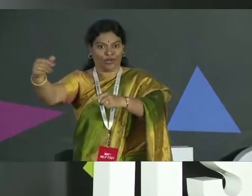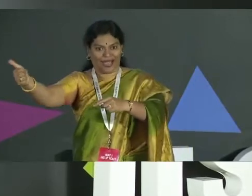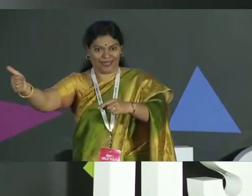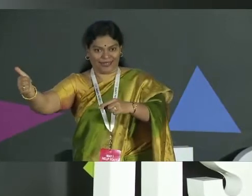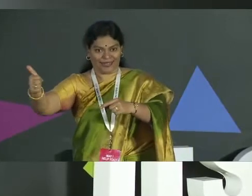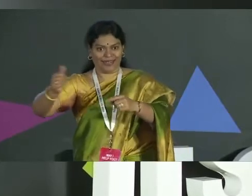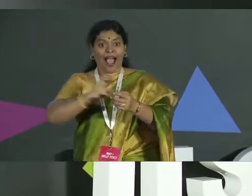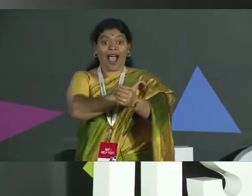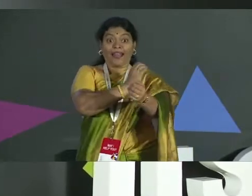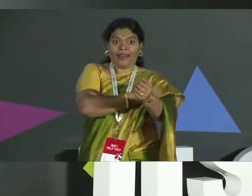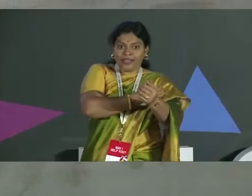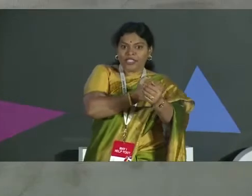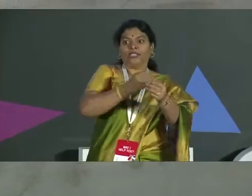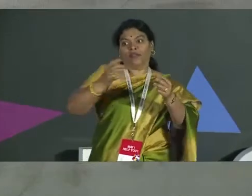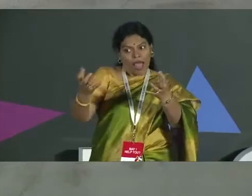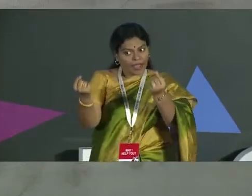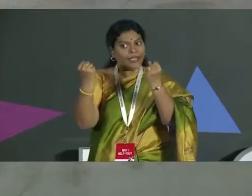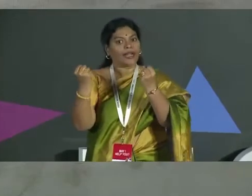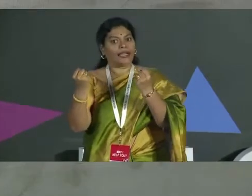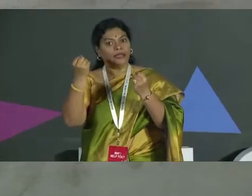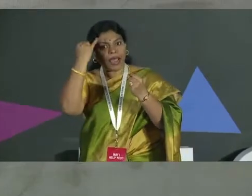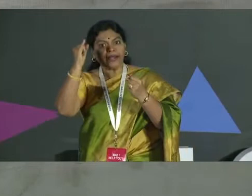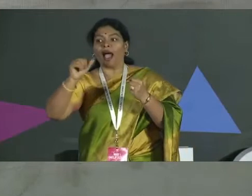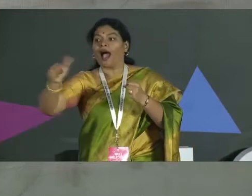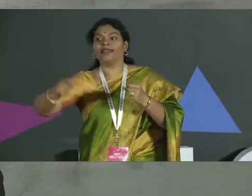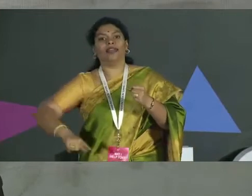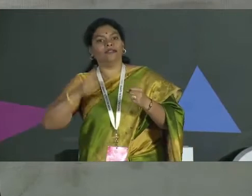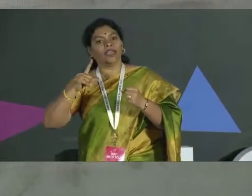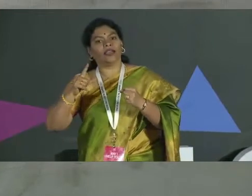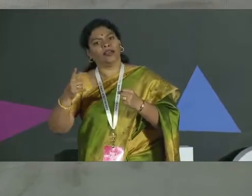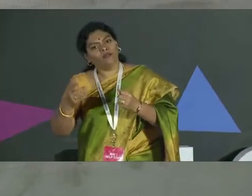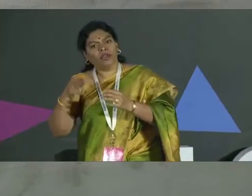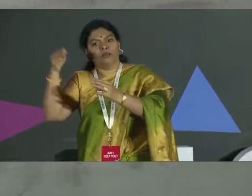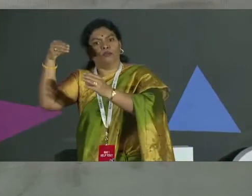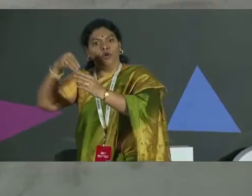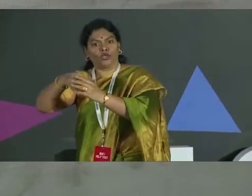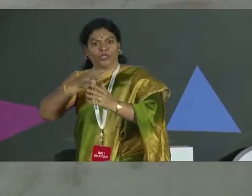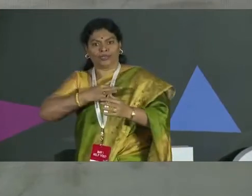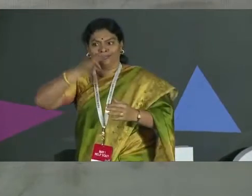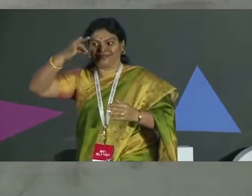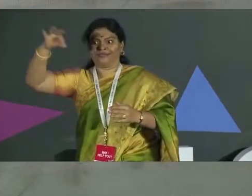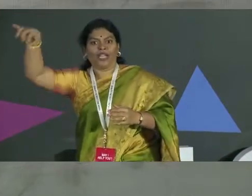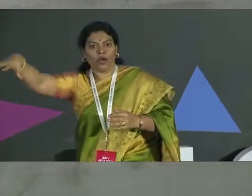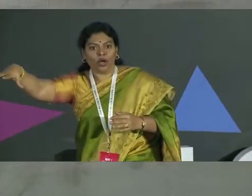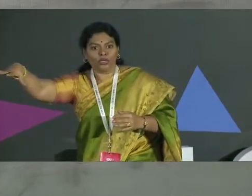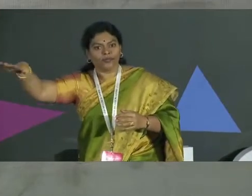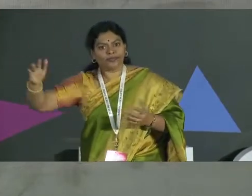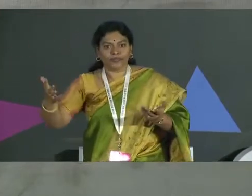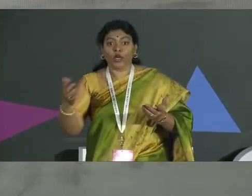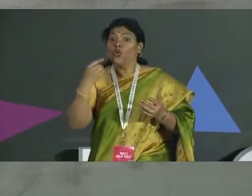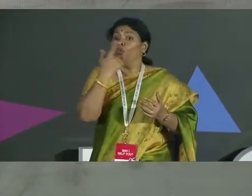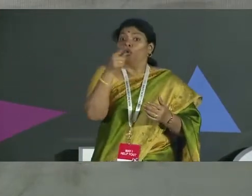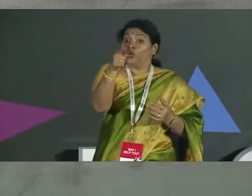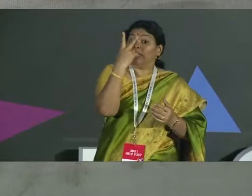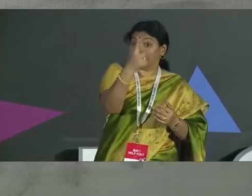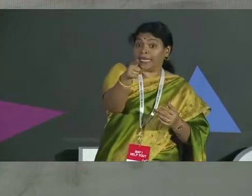will find some purpose once again, either another living being or in moksha. So you, what you are seeing as you,